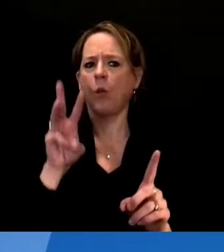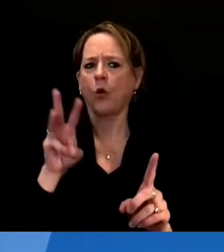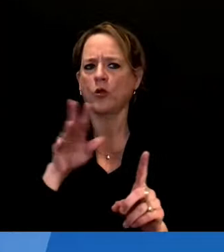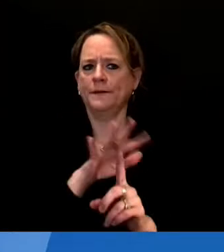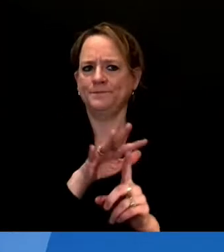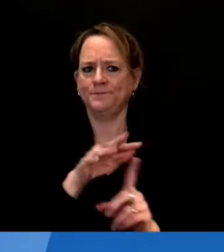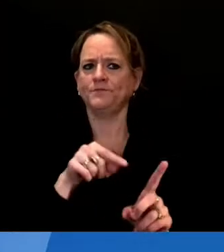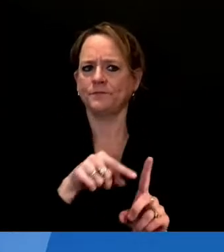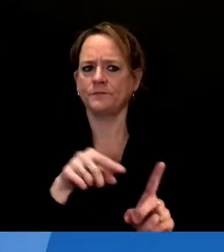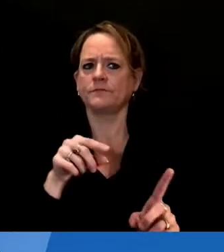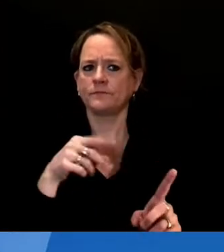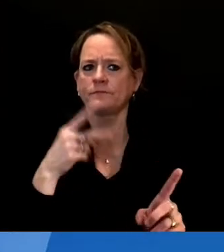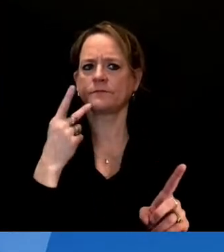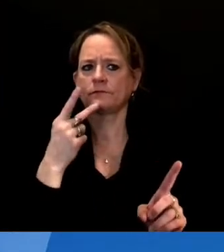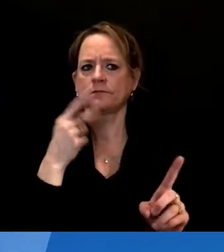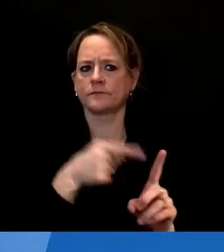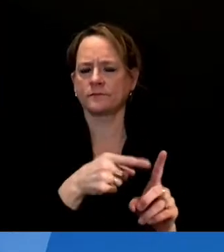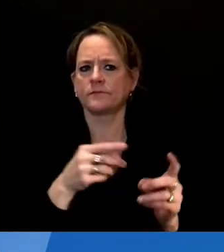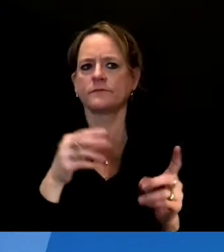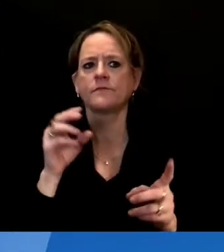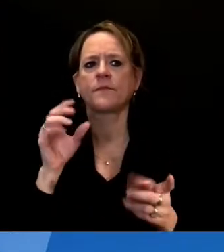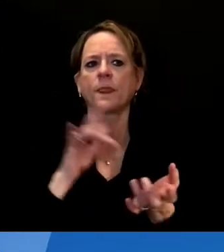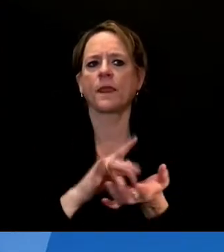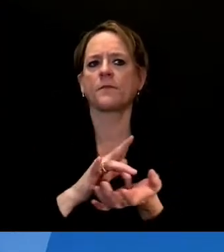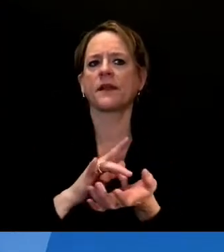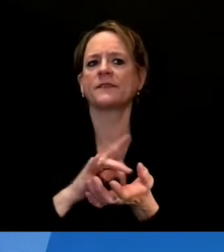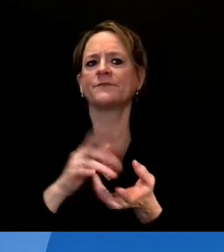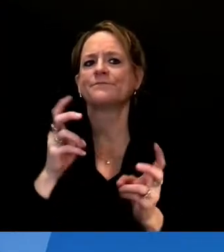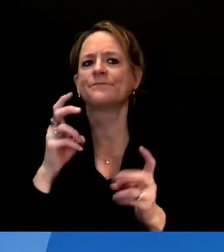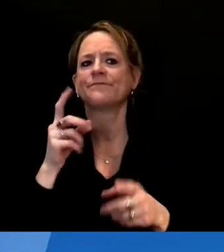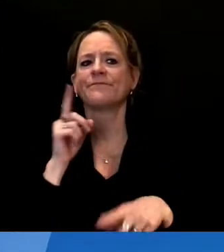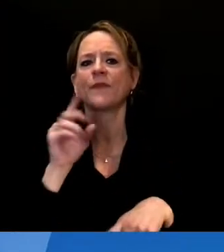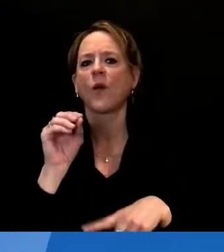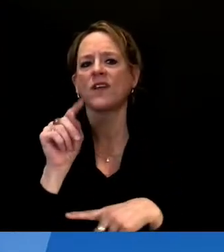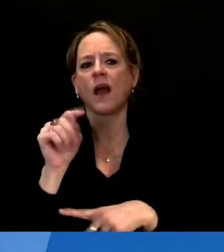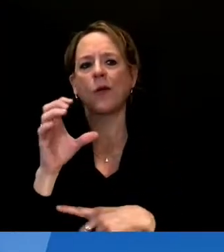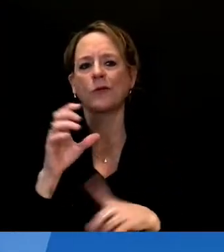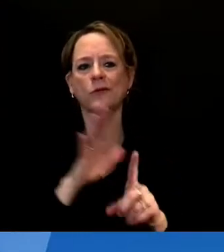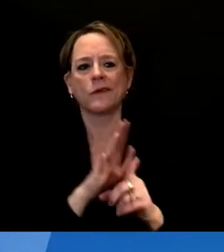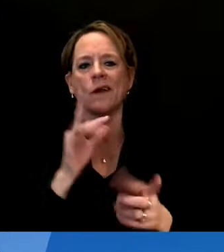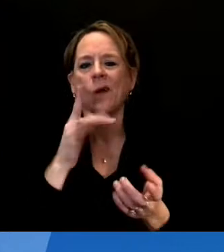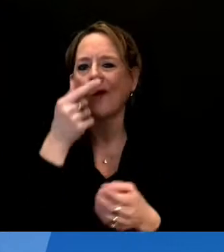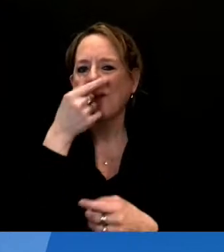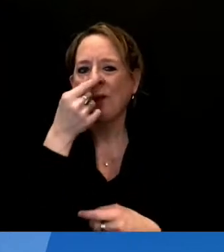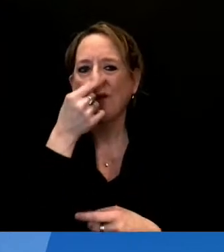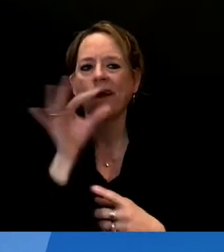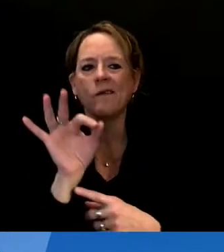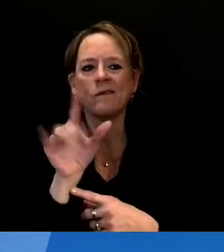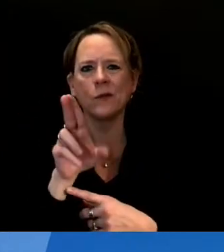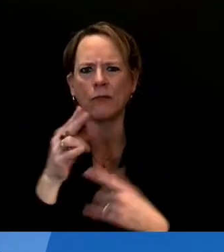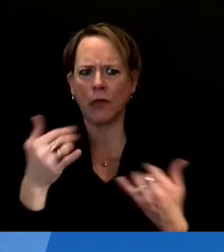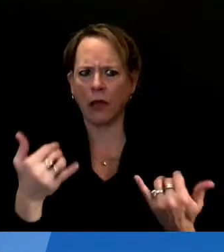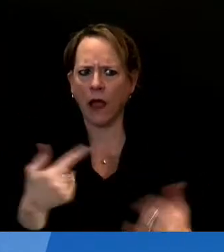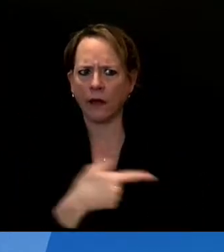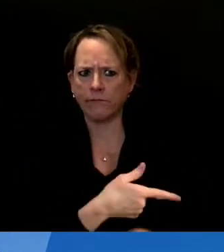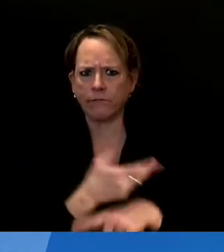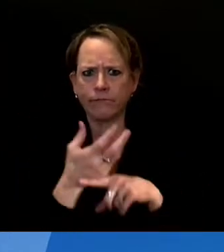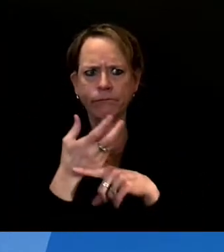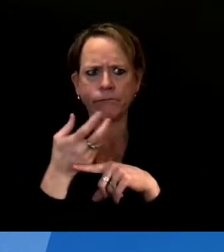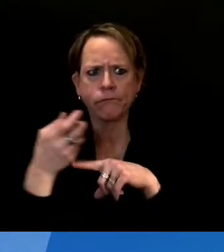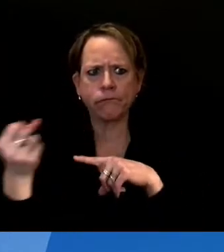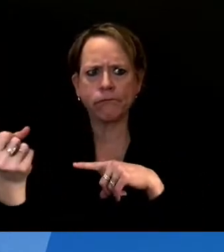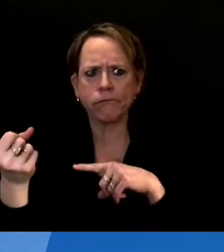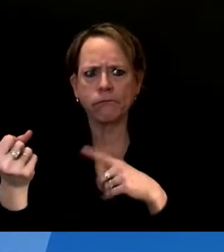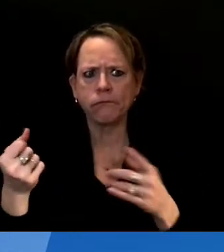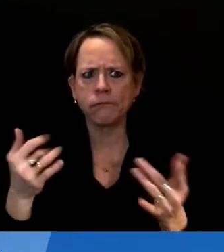cold and flu. We're wondering if for people staying at home with Omicron who don't have the real severe symptoms, is this the best way to treat it? And then what do you say